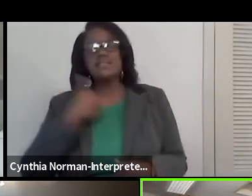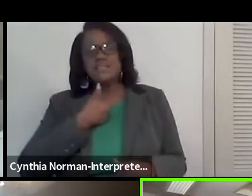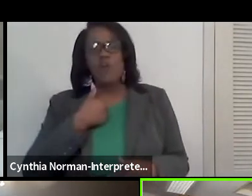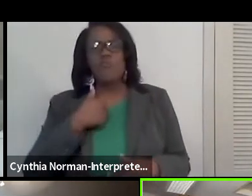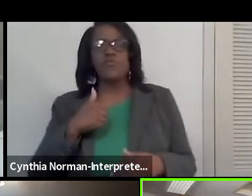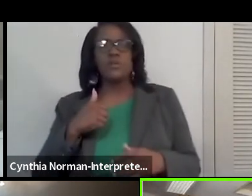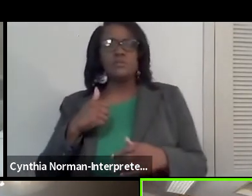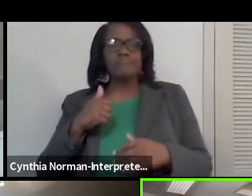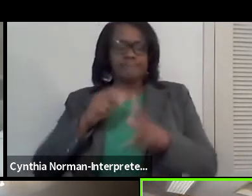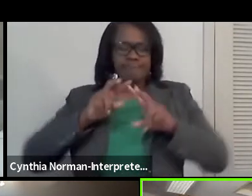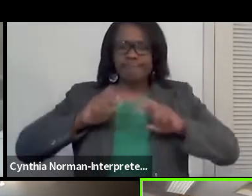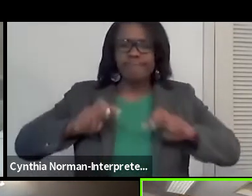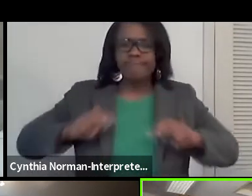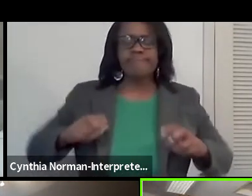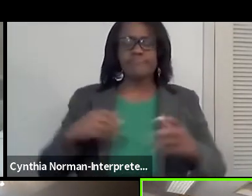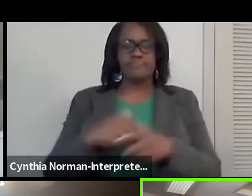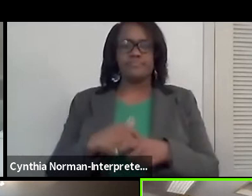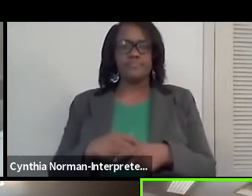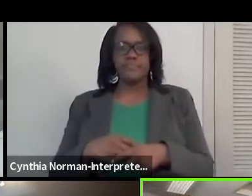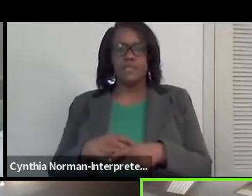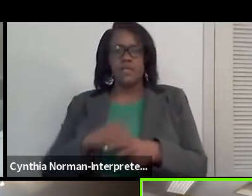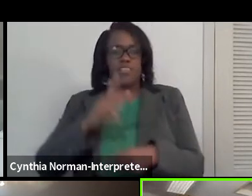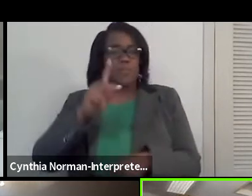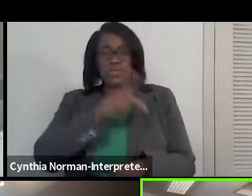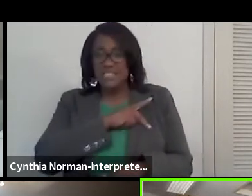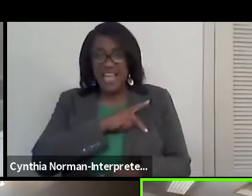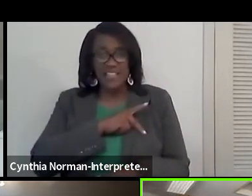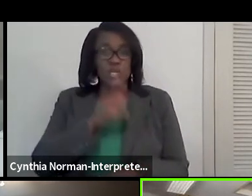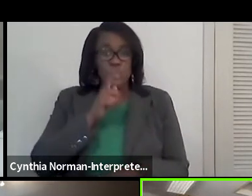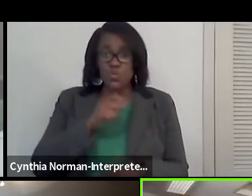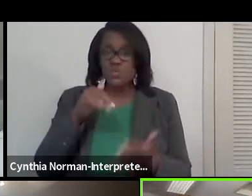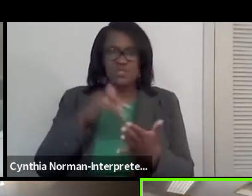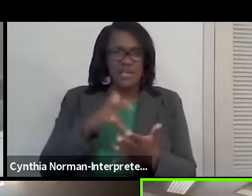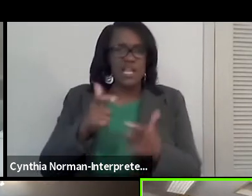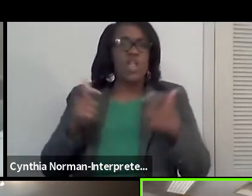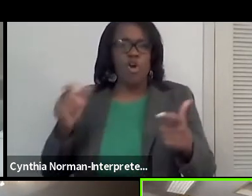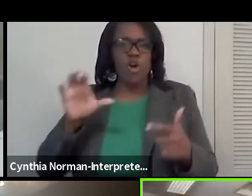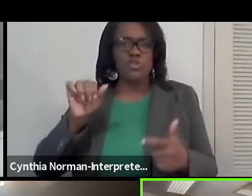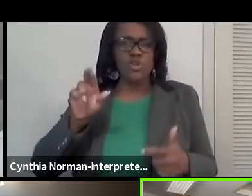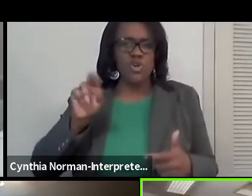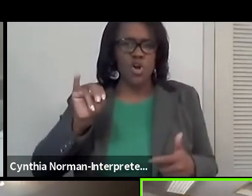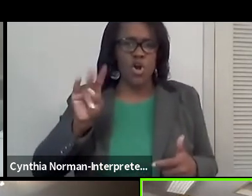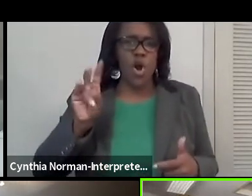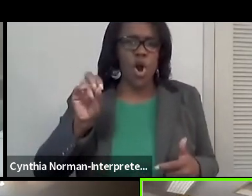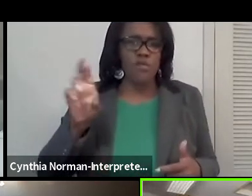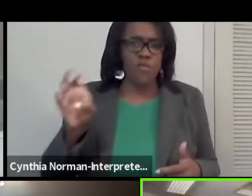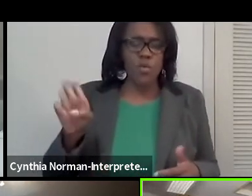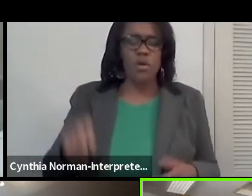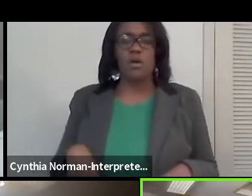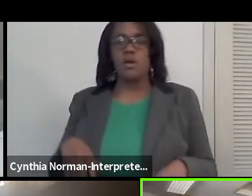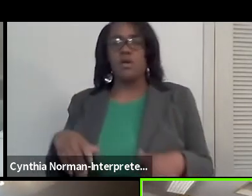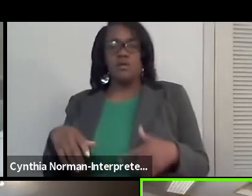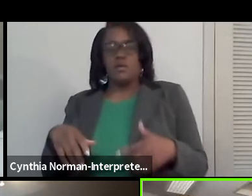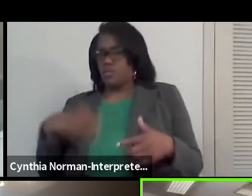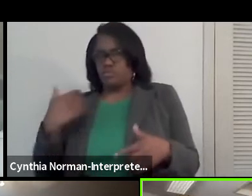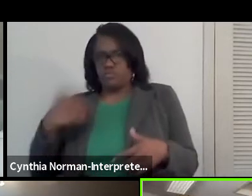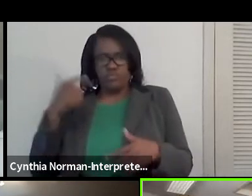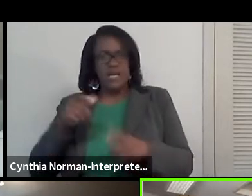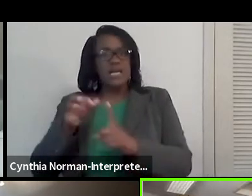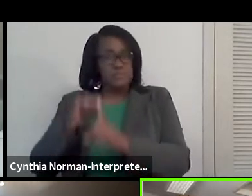else. But, the personalities who study large carnivores large felids is a certain group of